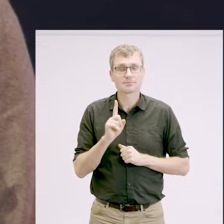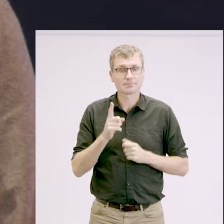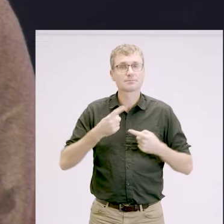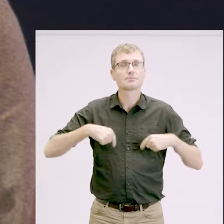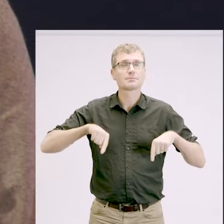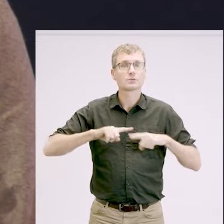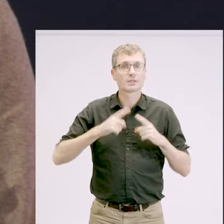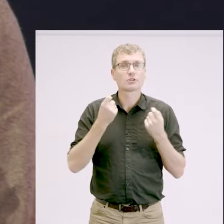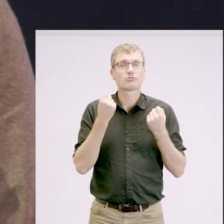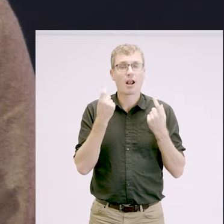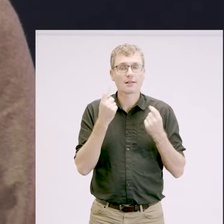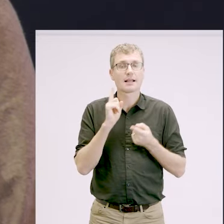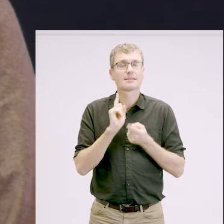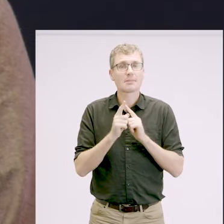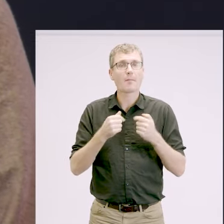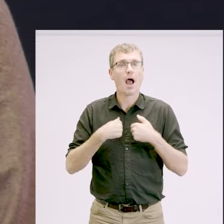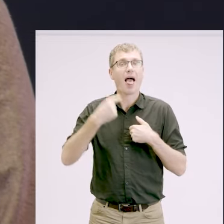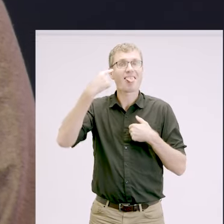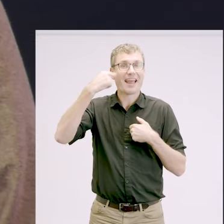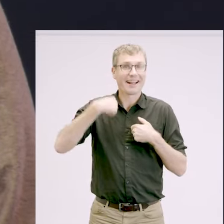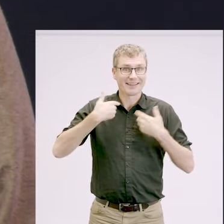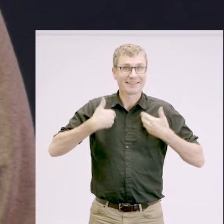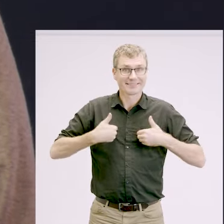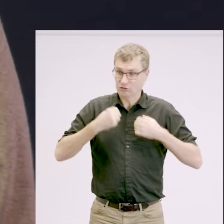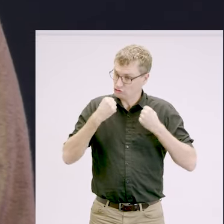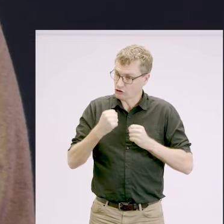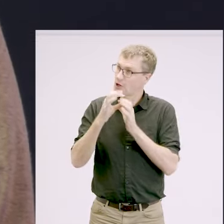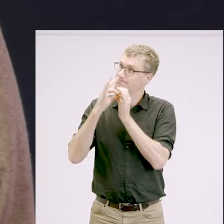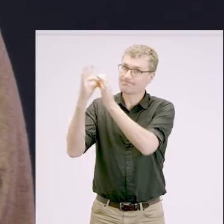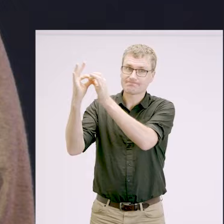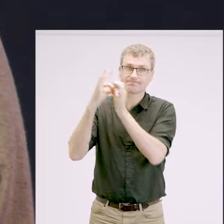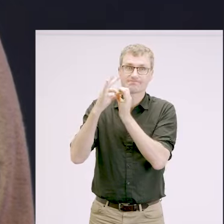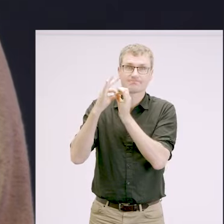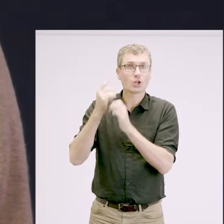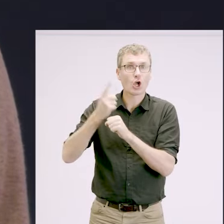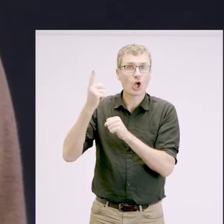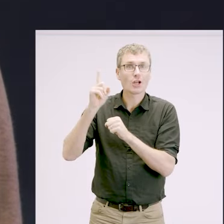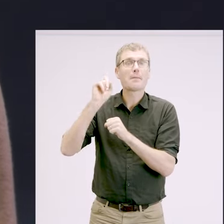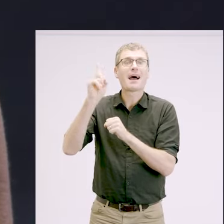there are times when we think that our discipleship is strong, but we don't